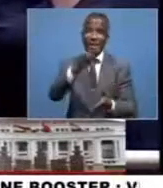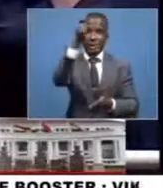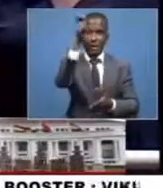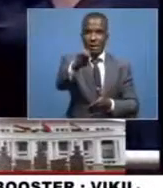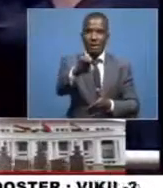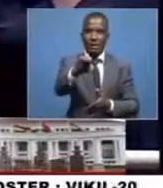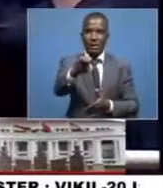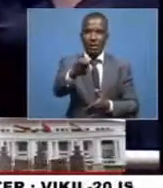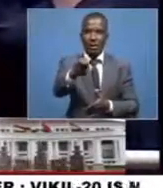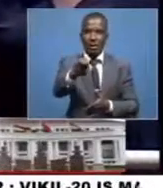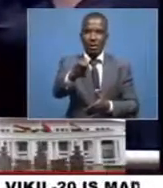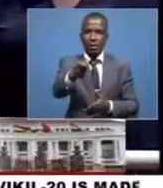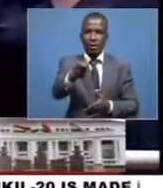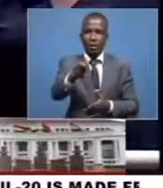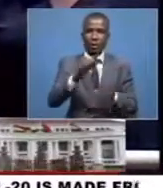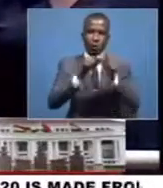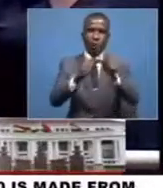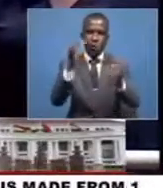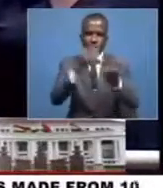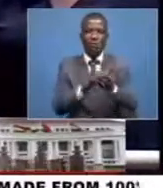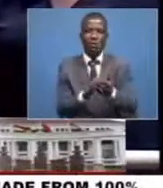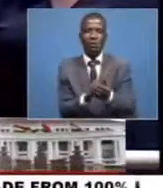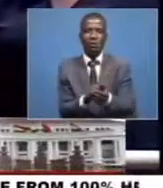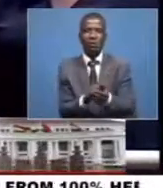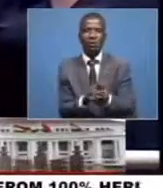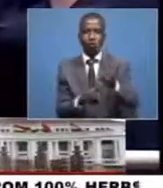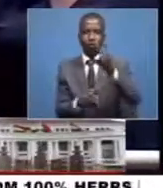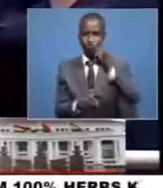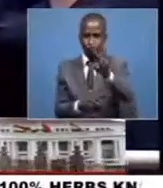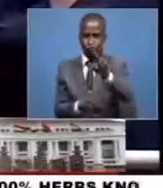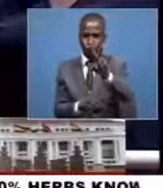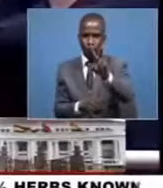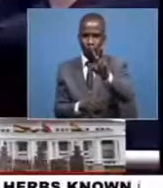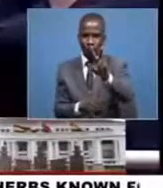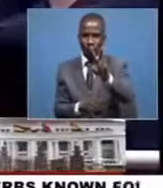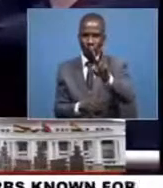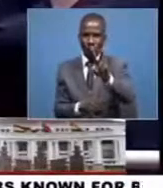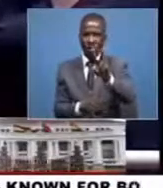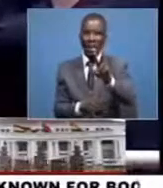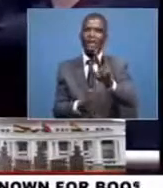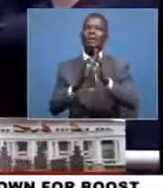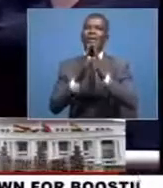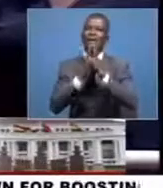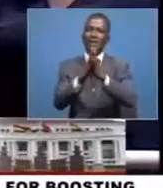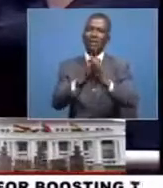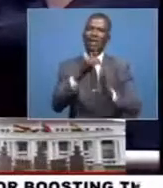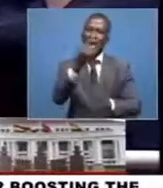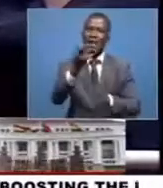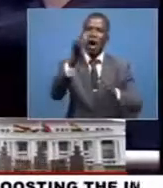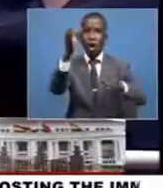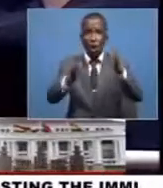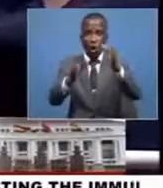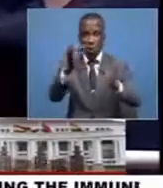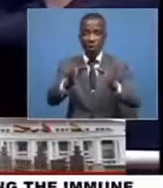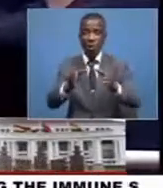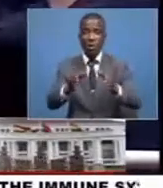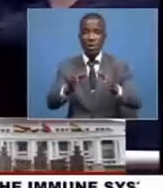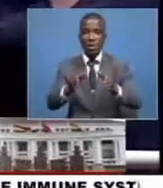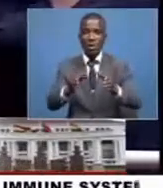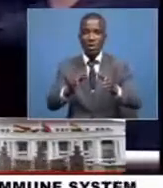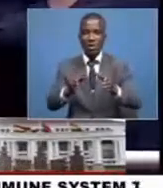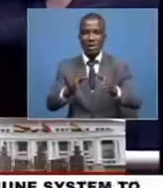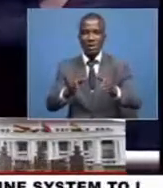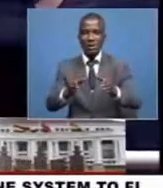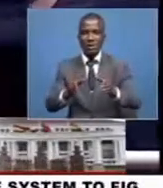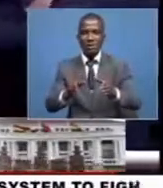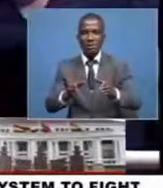biom ye no nso fi wa ye san abesre court no se esense ni ye close ye case